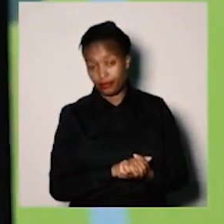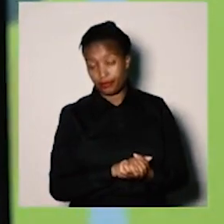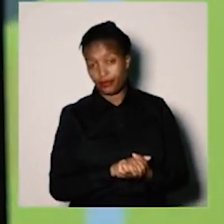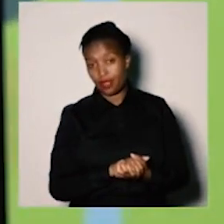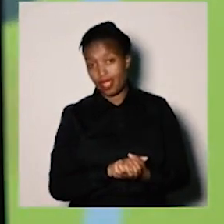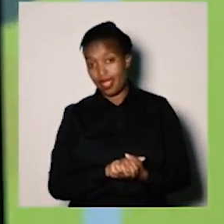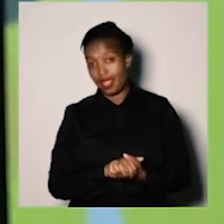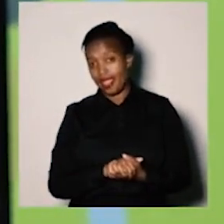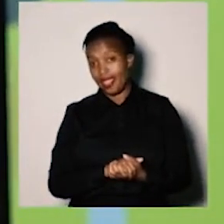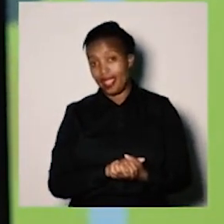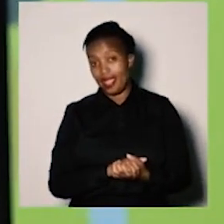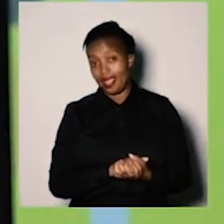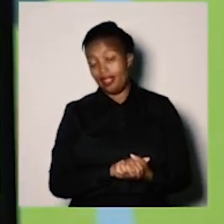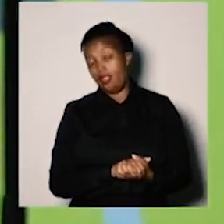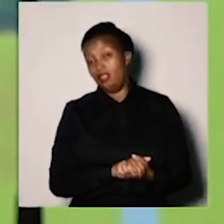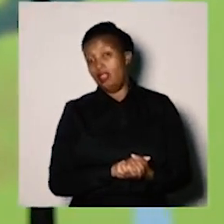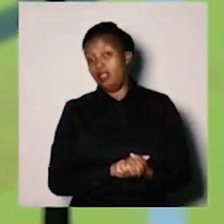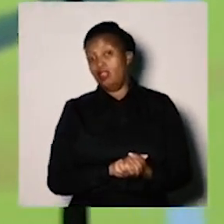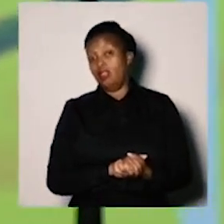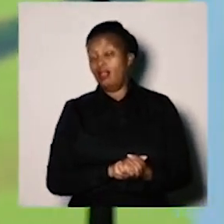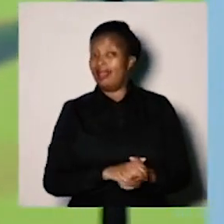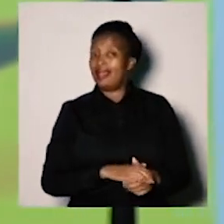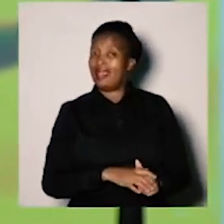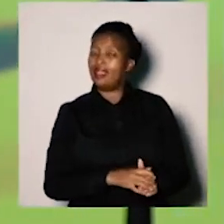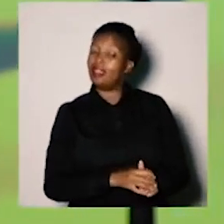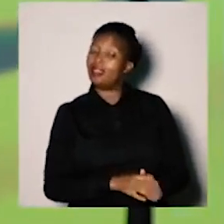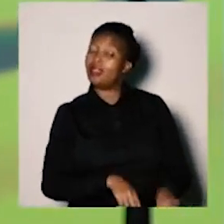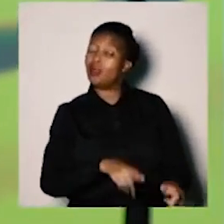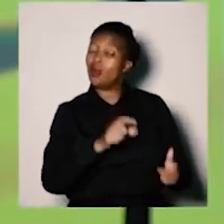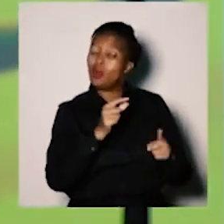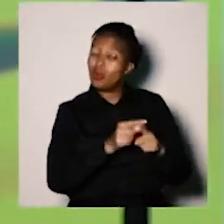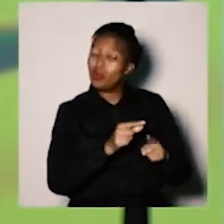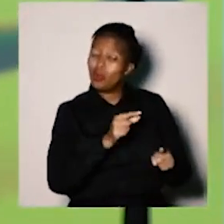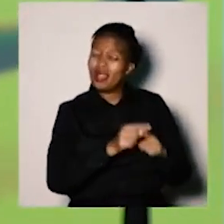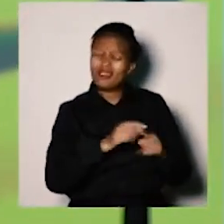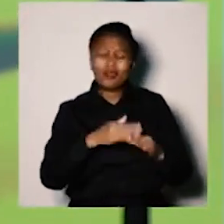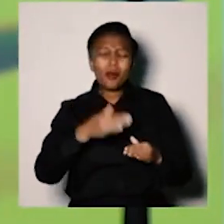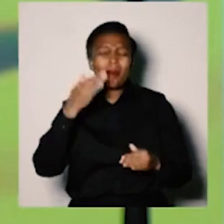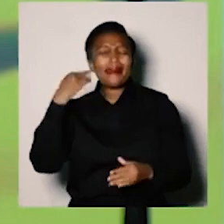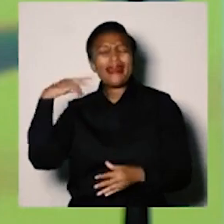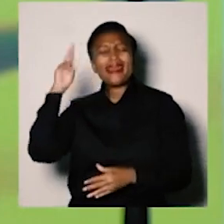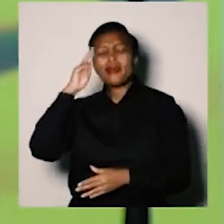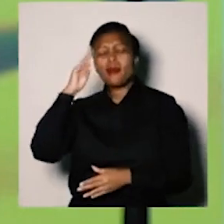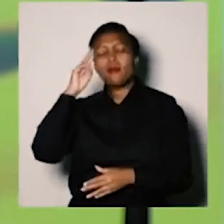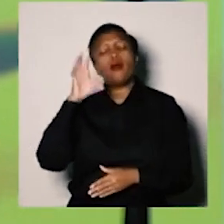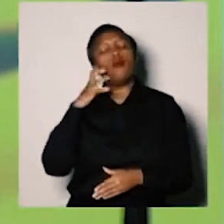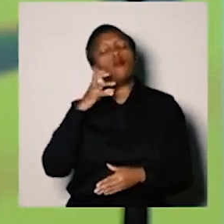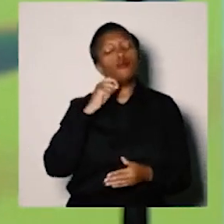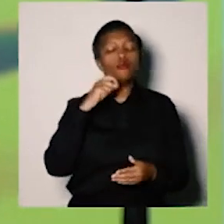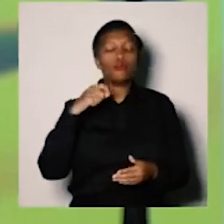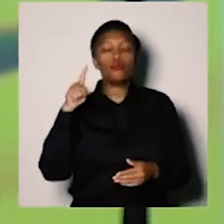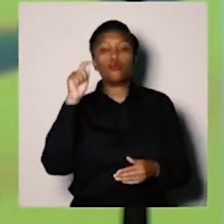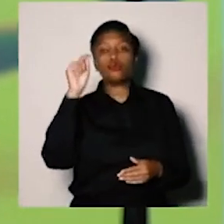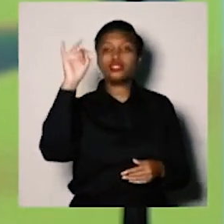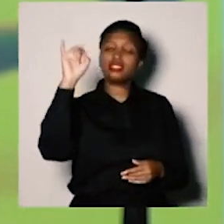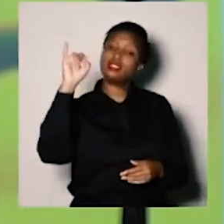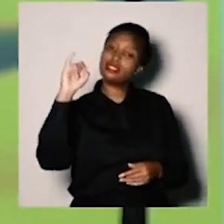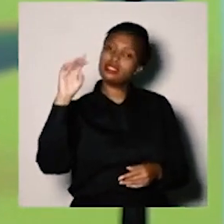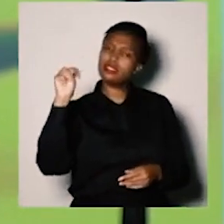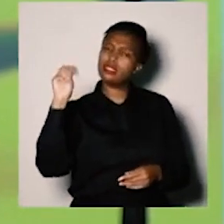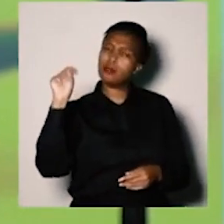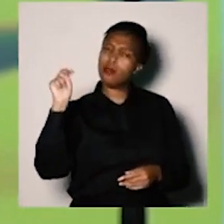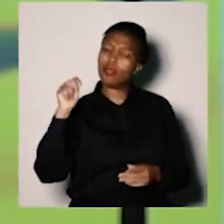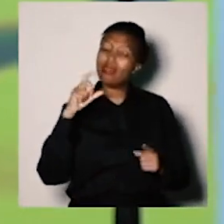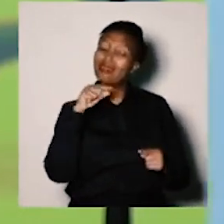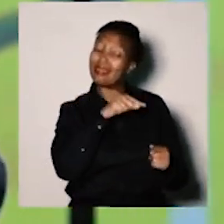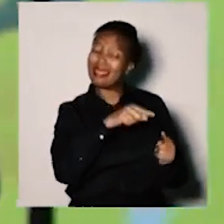And the origins of that word is that, remember when Paul wrote to Timothy, Timothy was very much